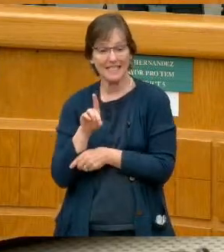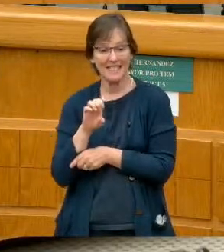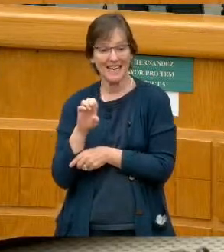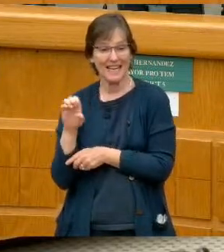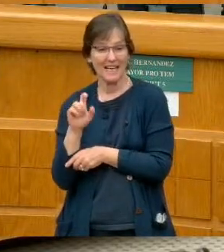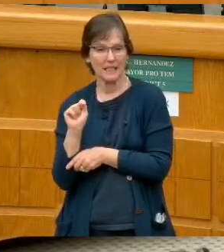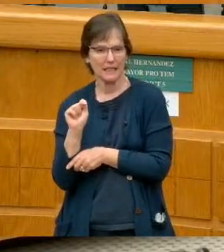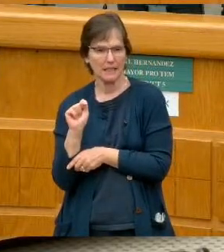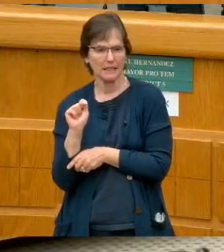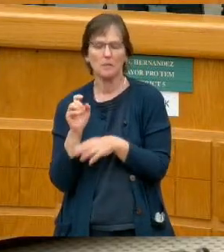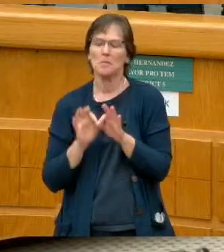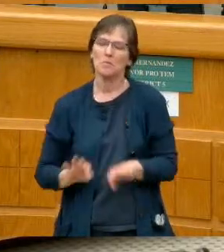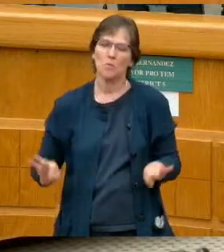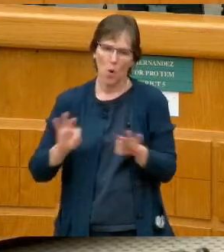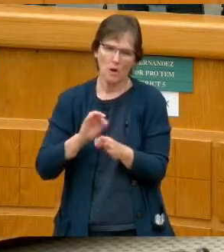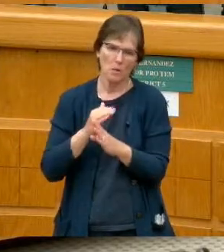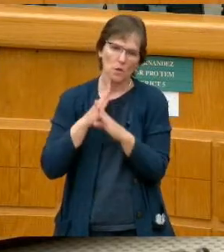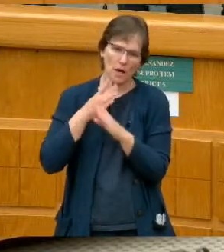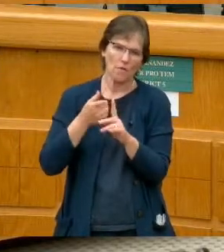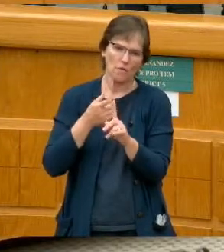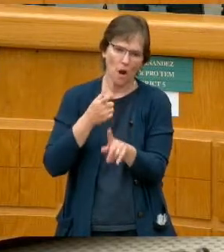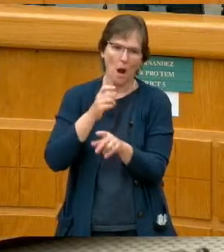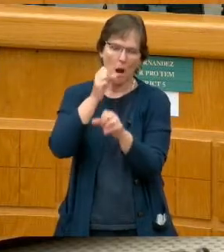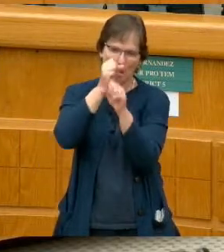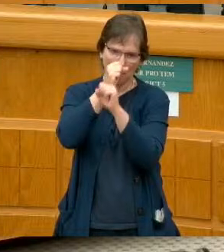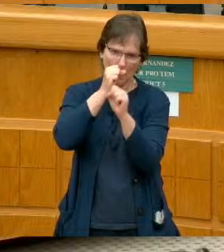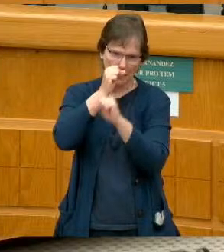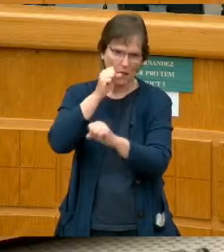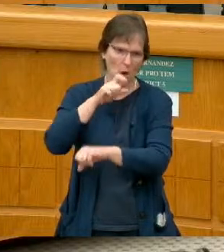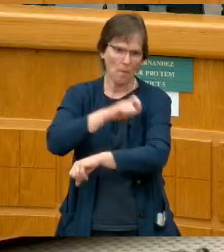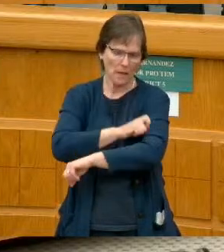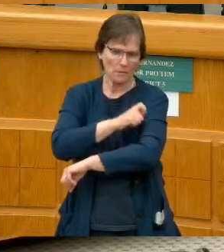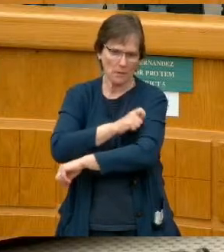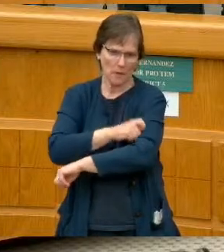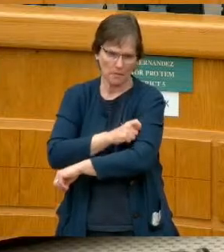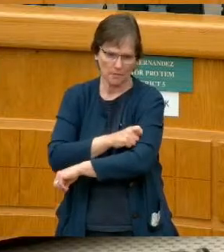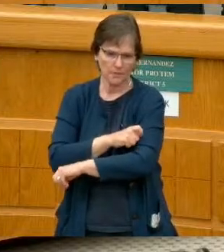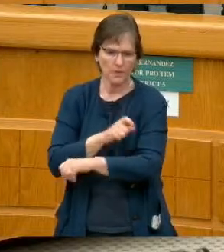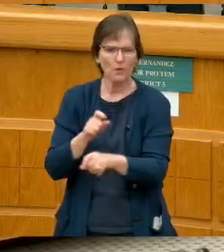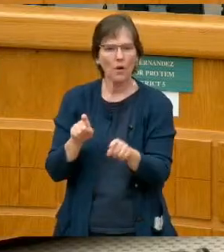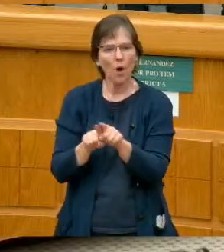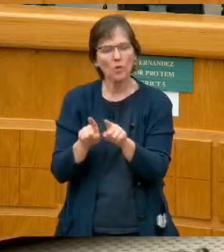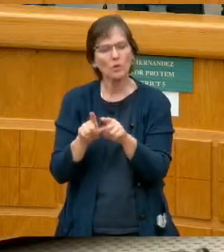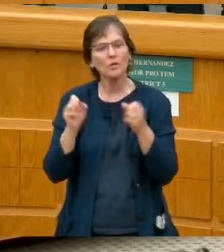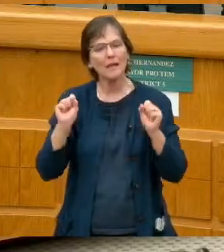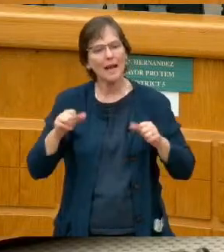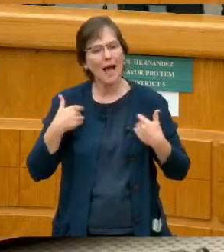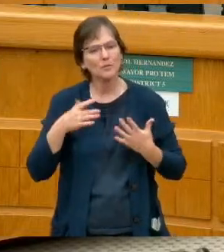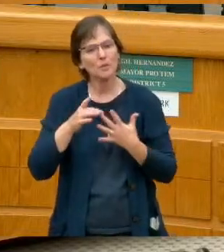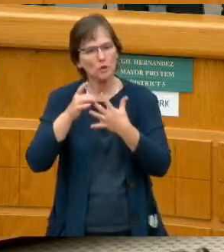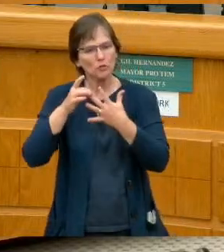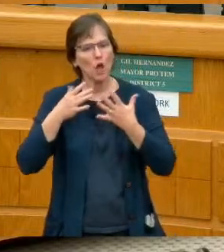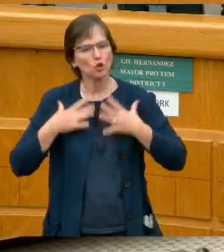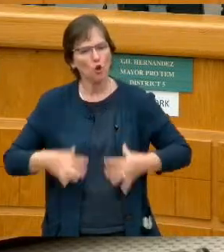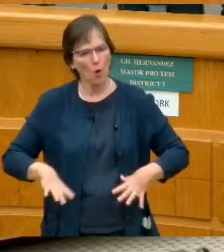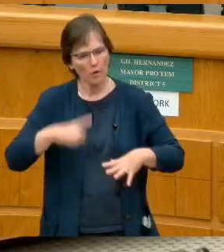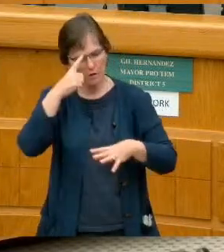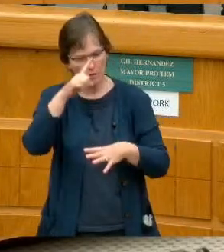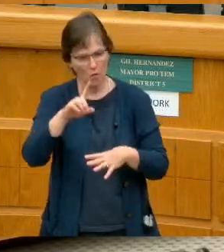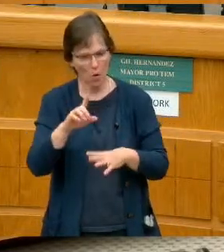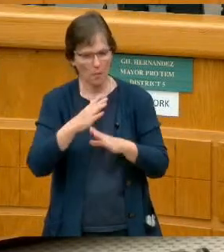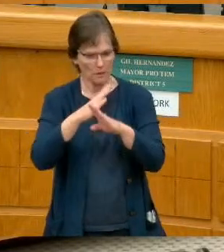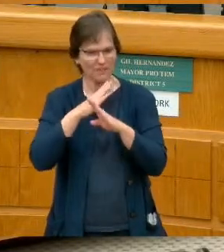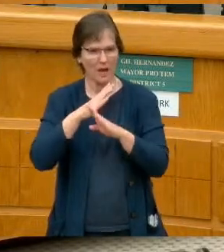Vector control staff have also added additional spraying measures for this area. I do have some really good